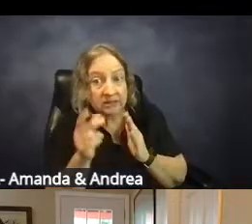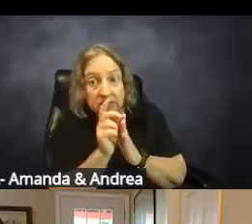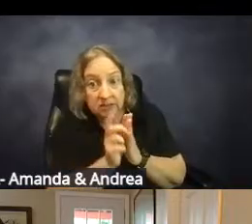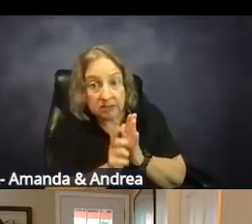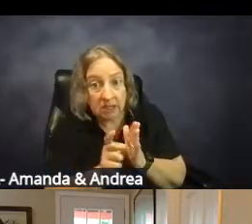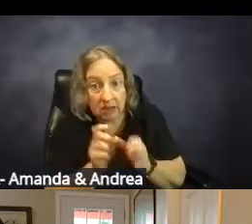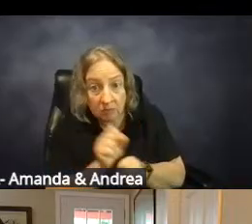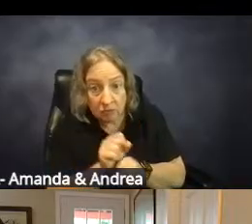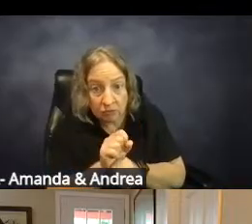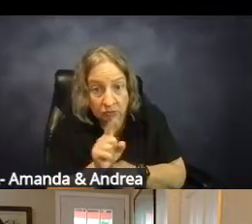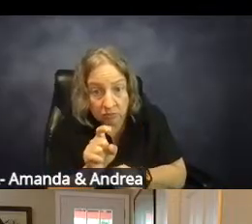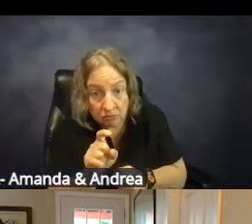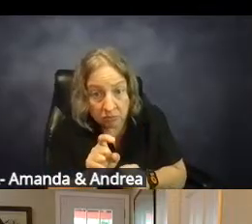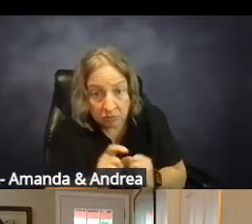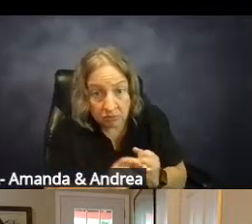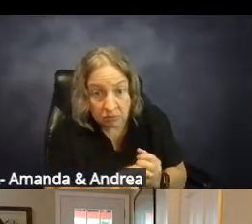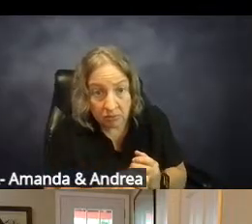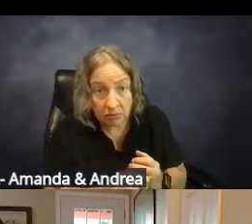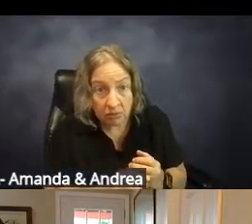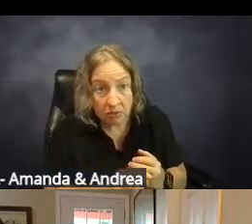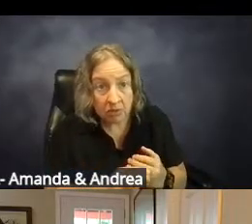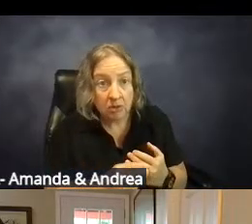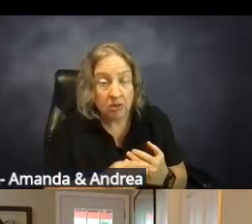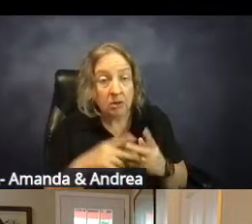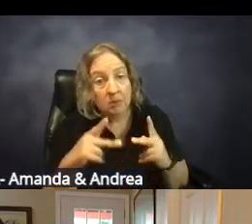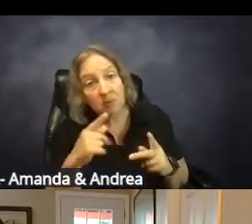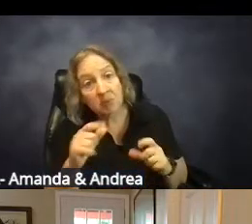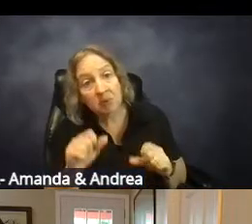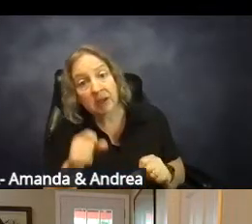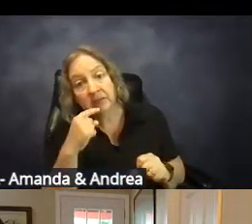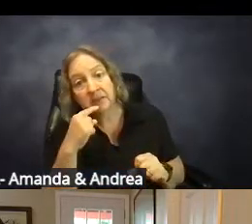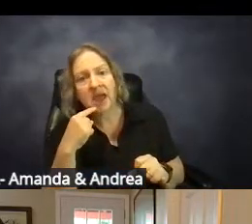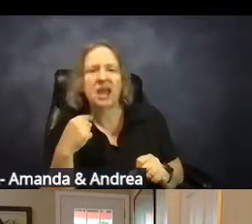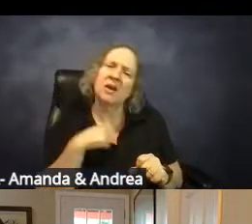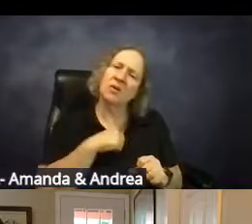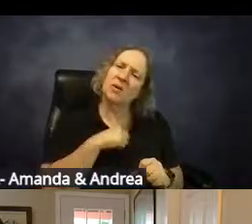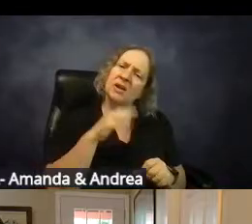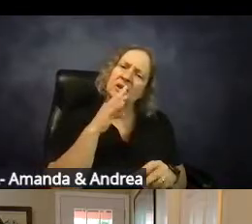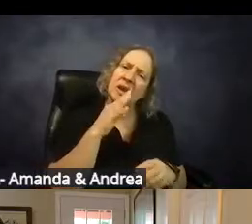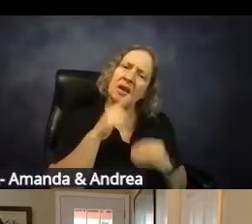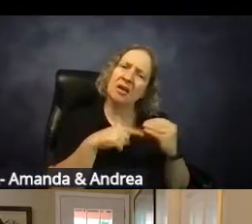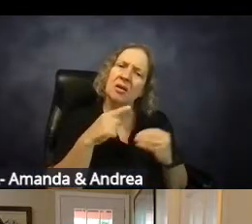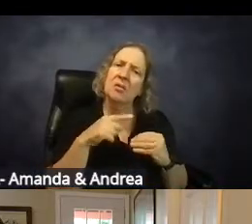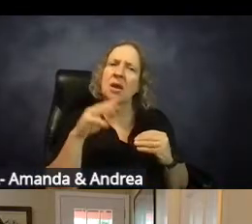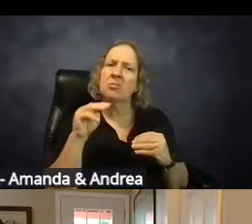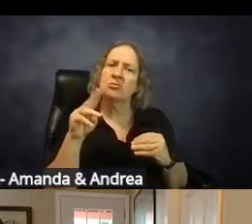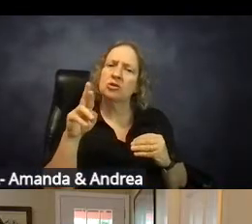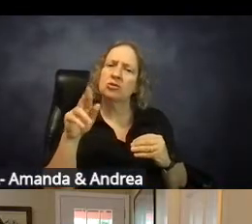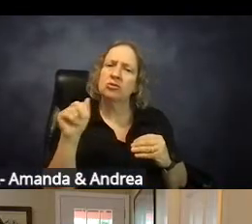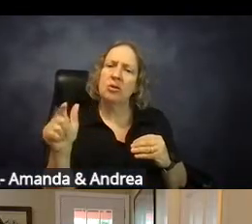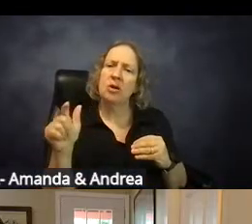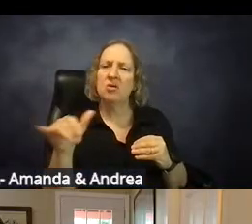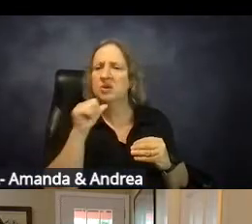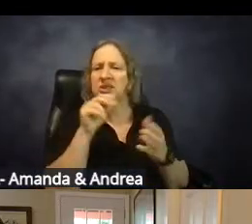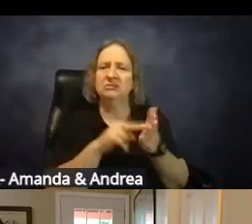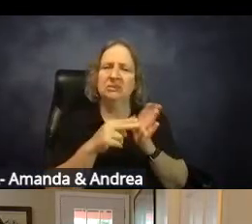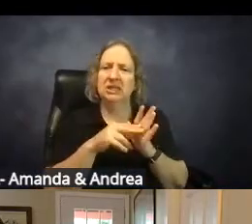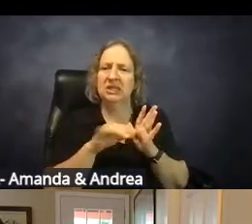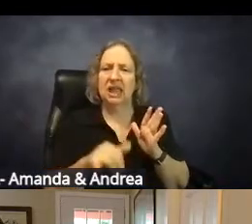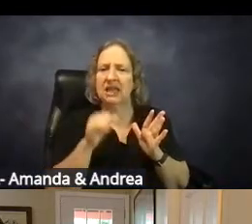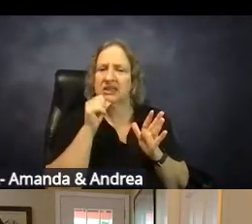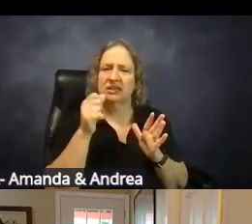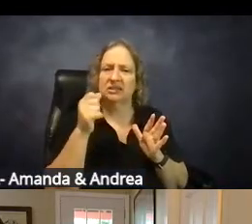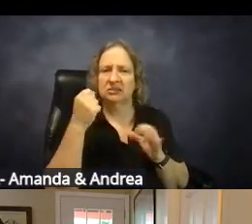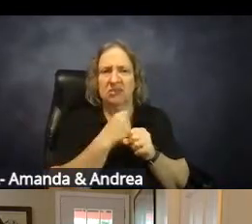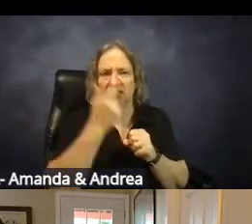work where people can say, when we talked about a mural area, that's not what we meant. That doesn't make any sense to